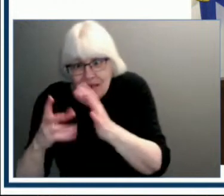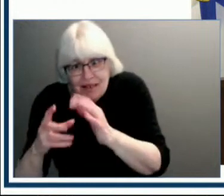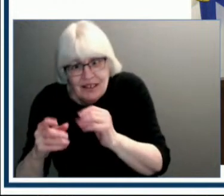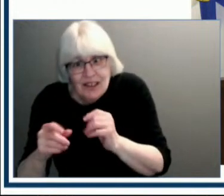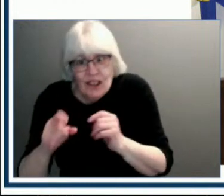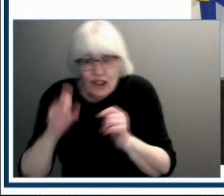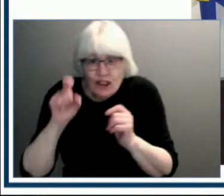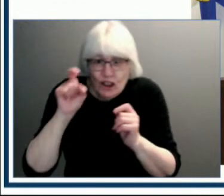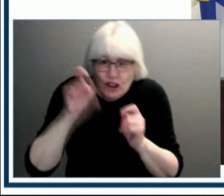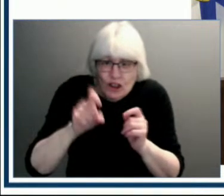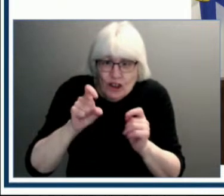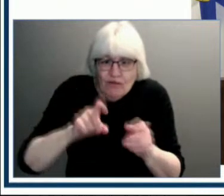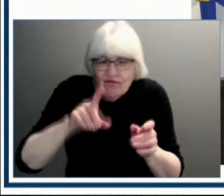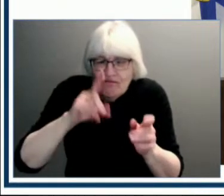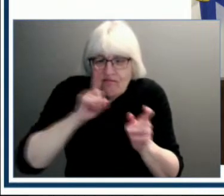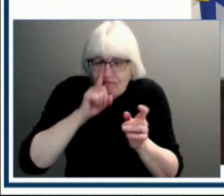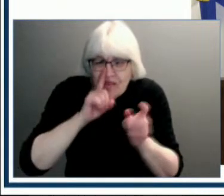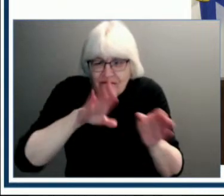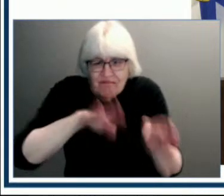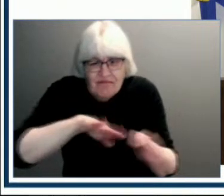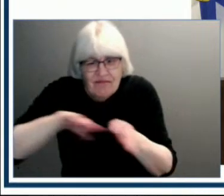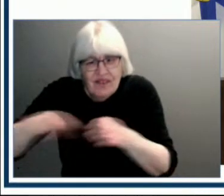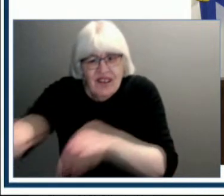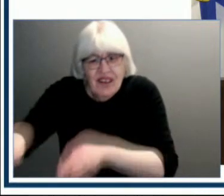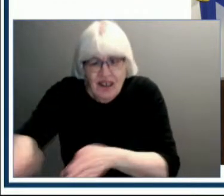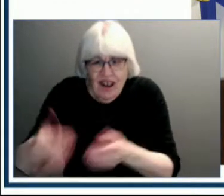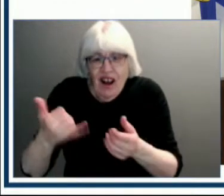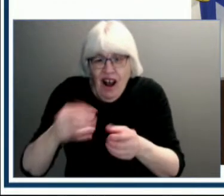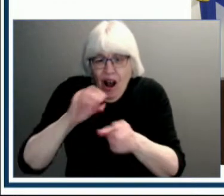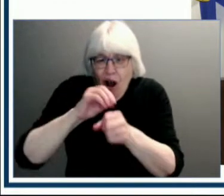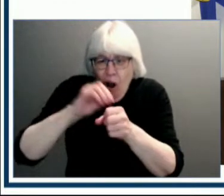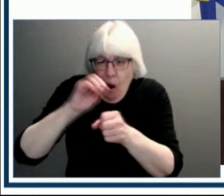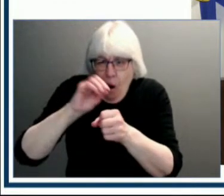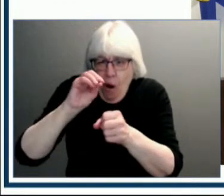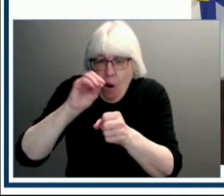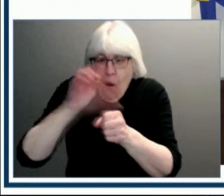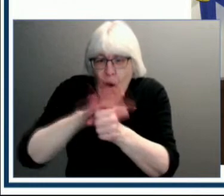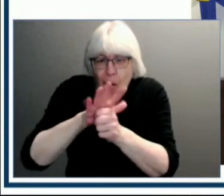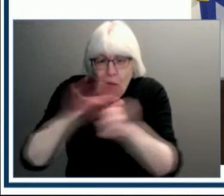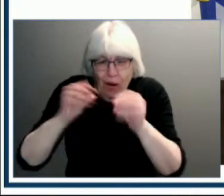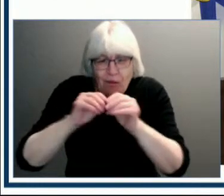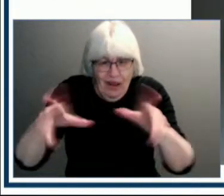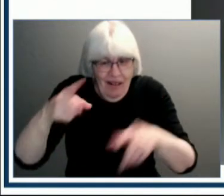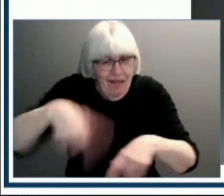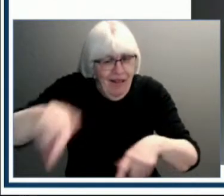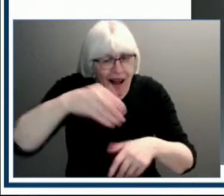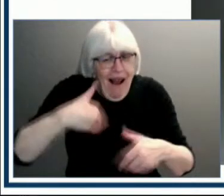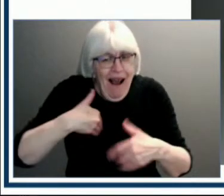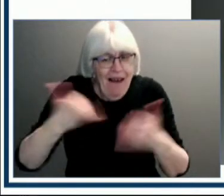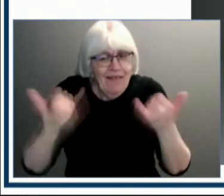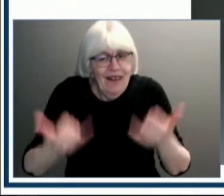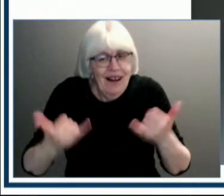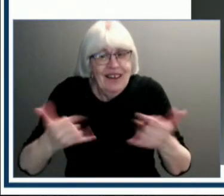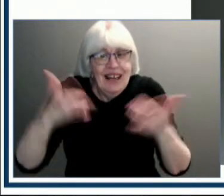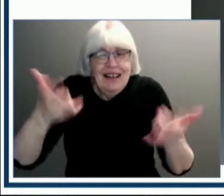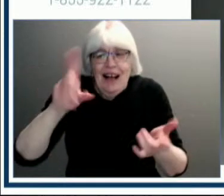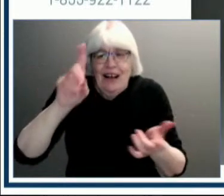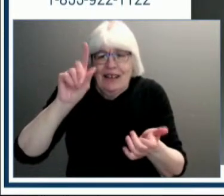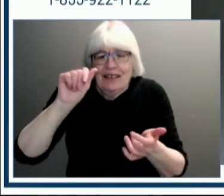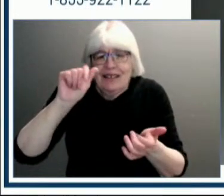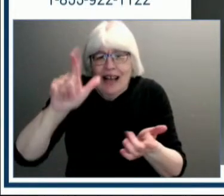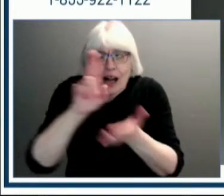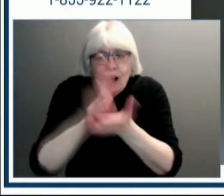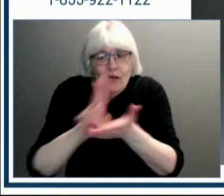was detected in wastewater by Dalhousie researchers in November? Actually, that's when we've actually